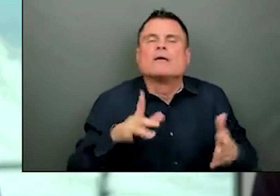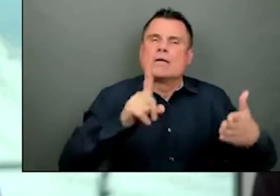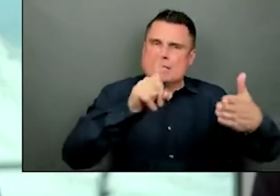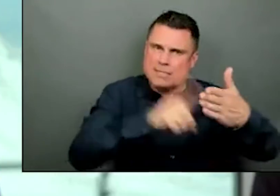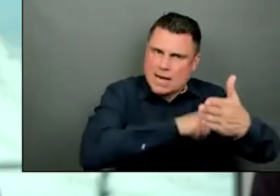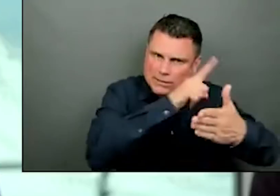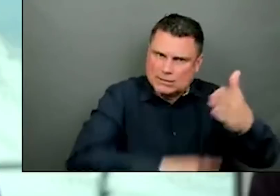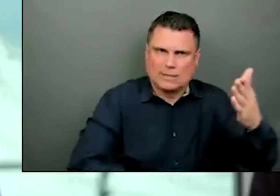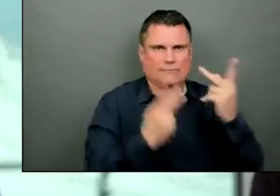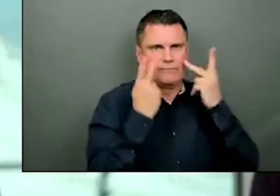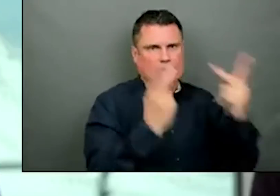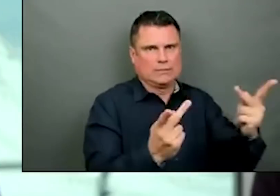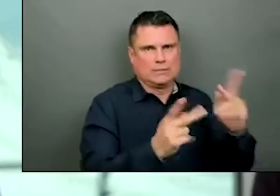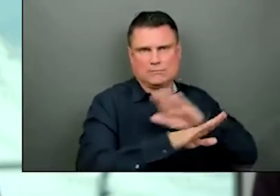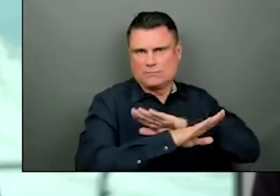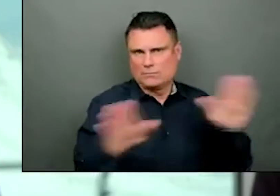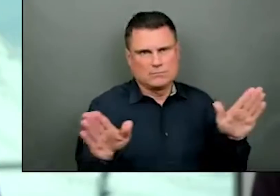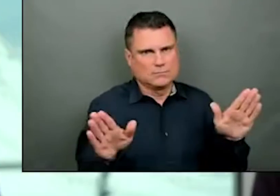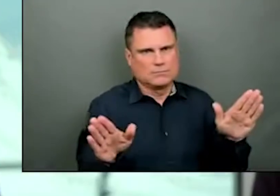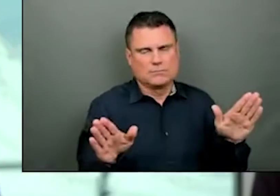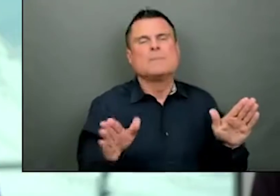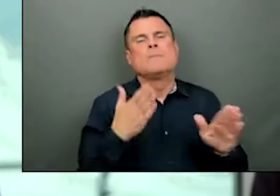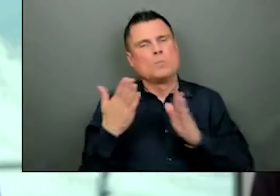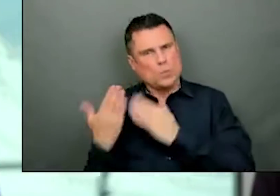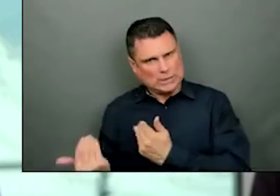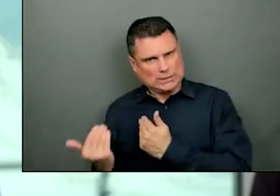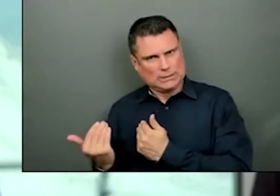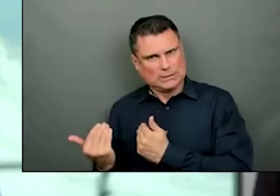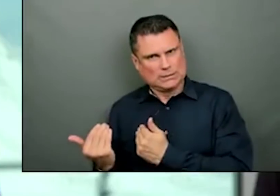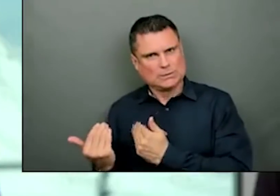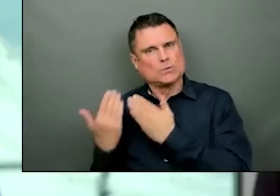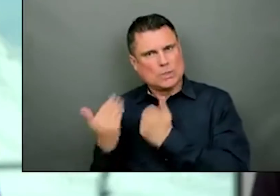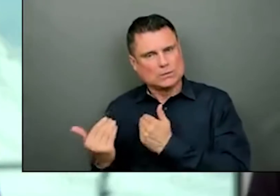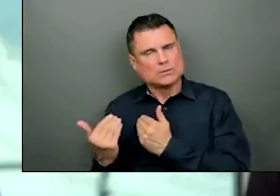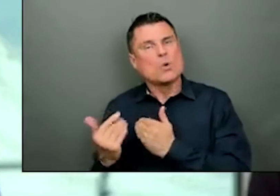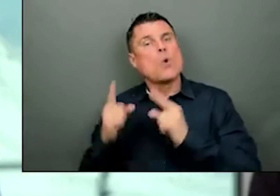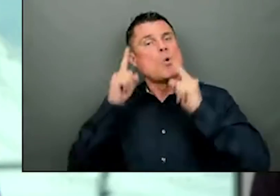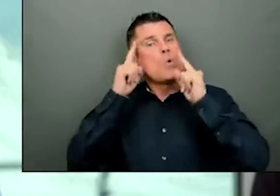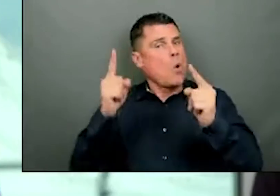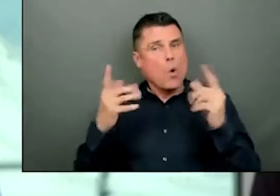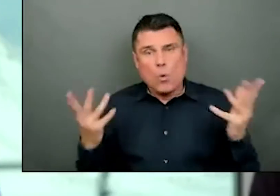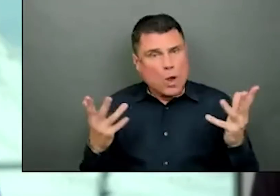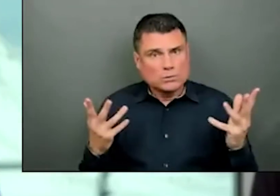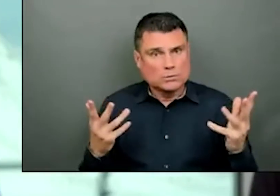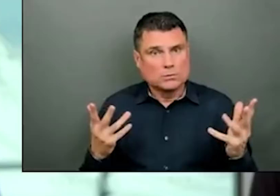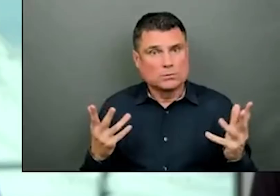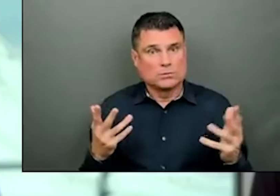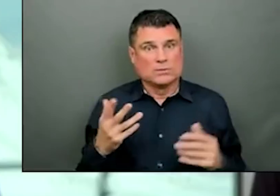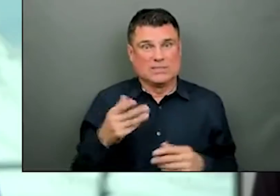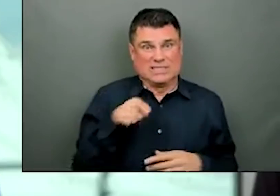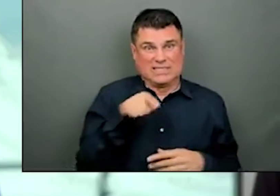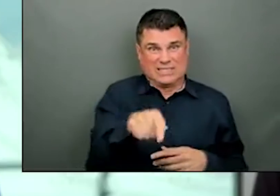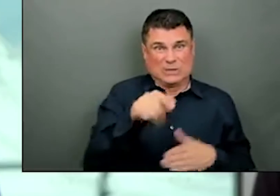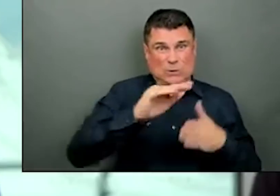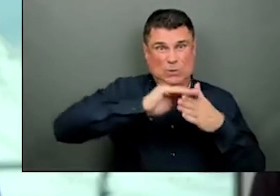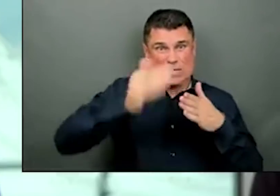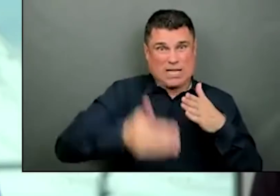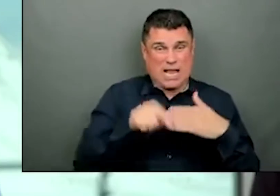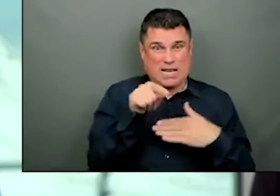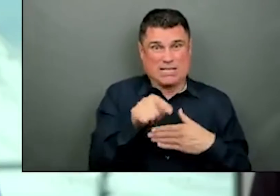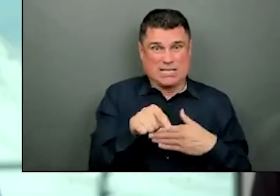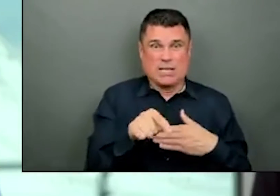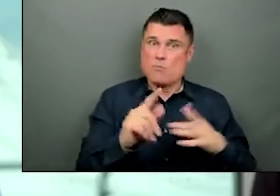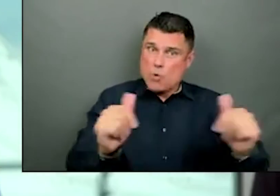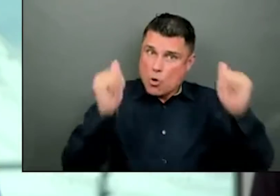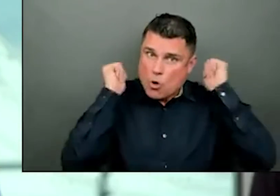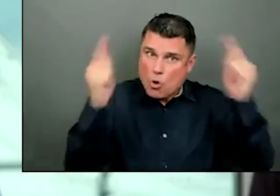weekend, we need to make this a safe long weekend so that we can get through this phase of our pandemic as more